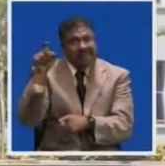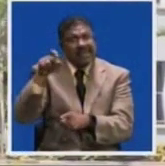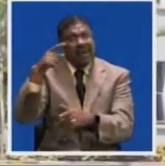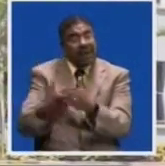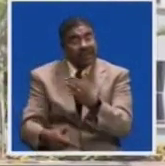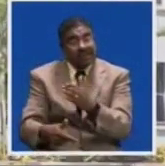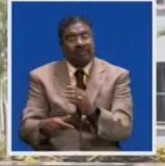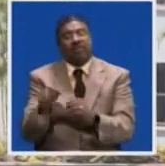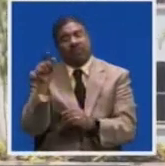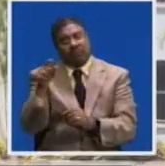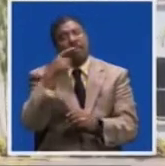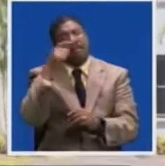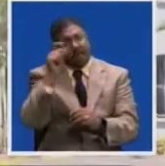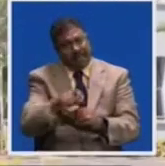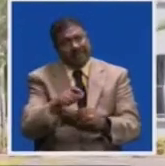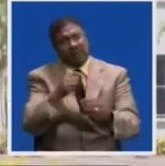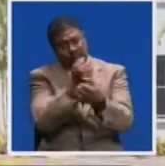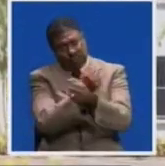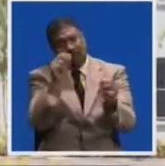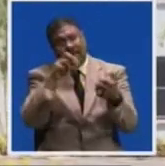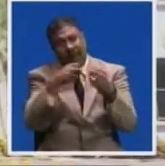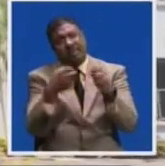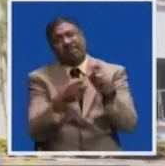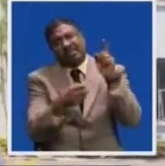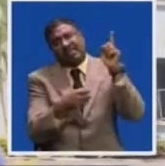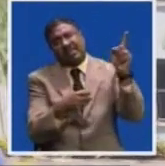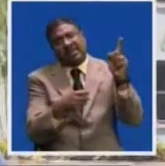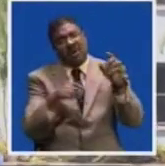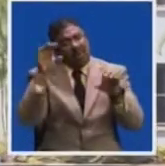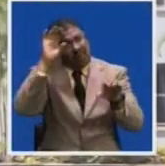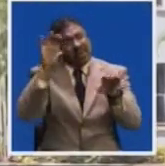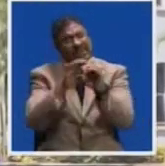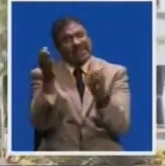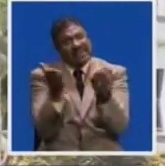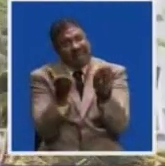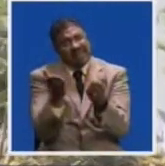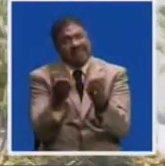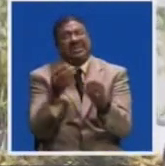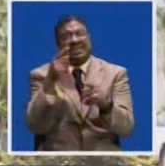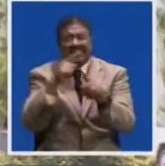make the conditions of service for truck drivers and many other